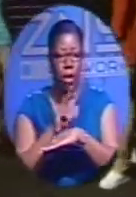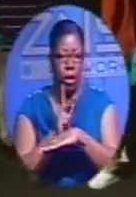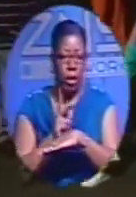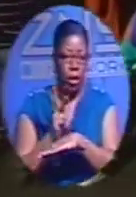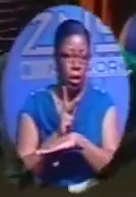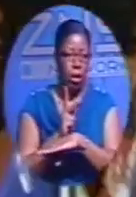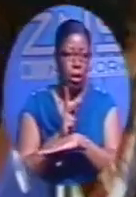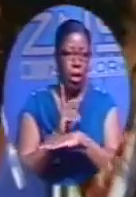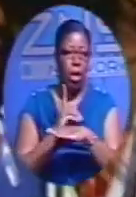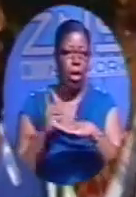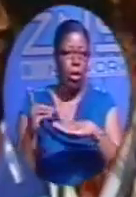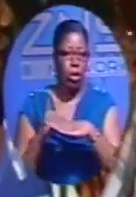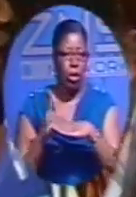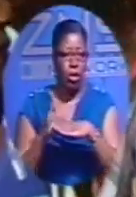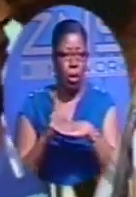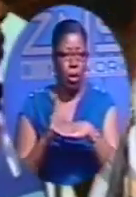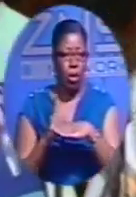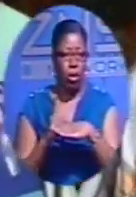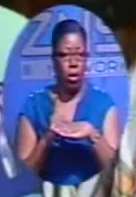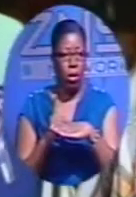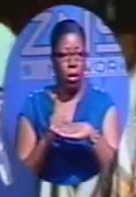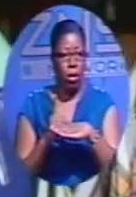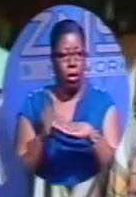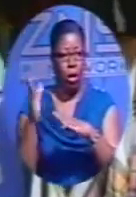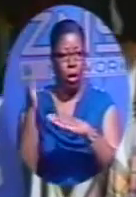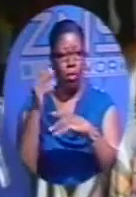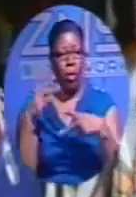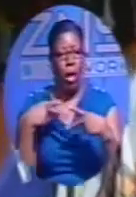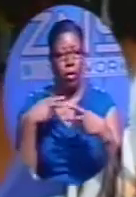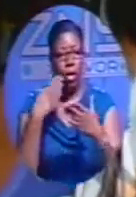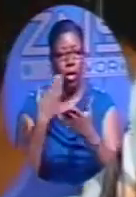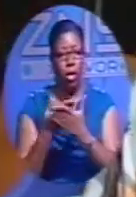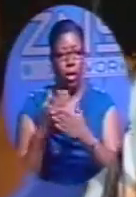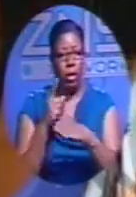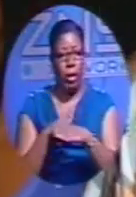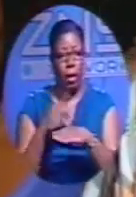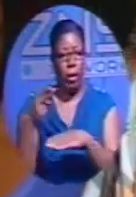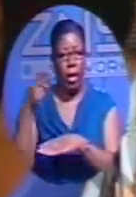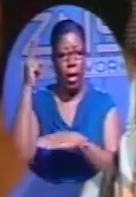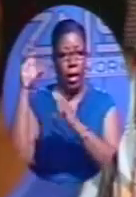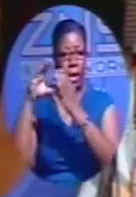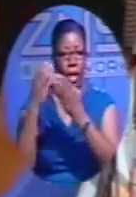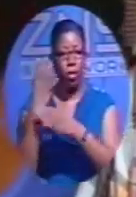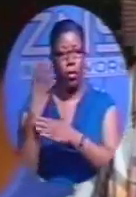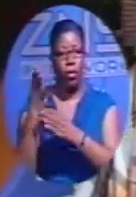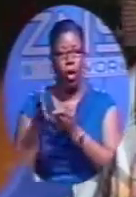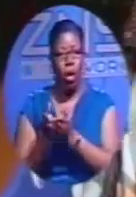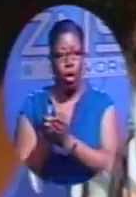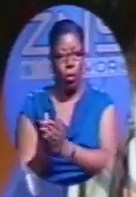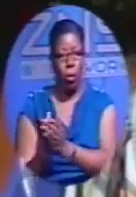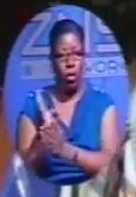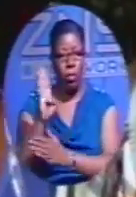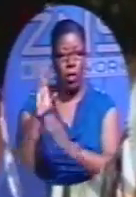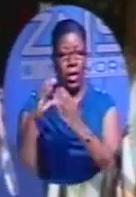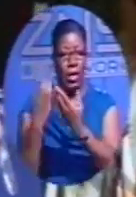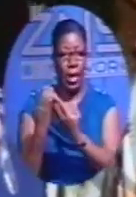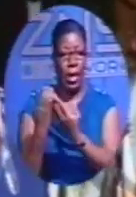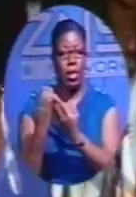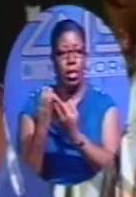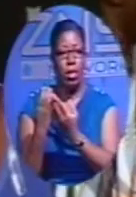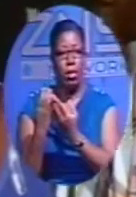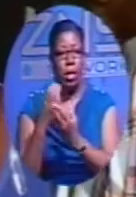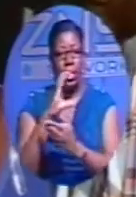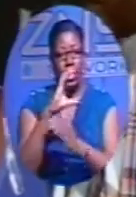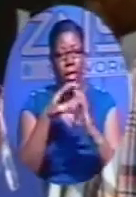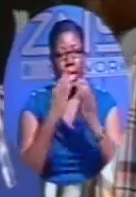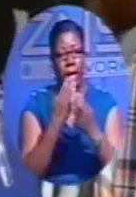off the chain. We hope to have a jolly time. We're going to have, in our A class, we have four boats. B class, 4 boats.